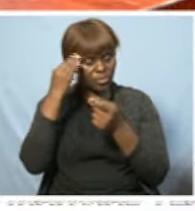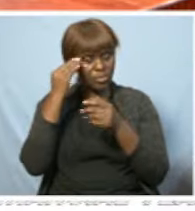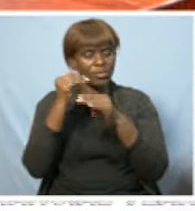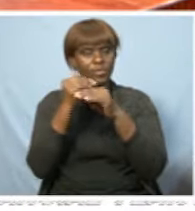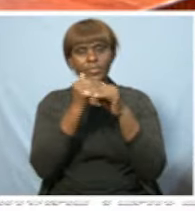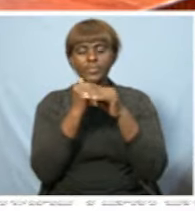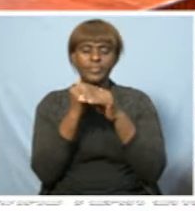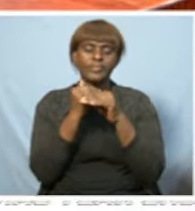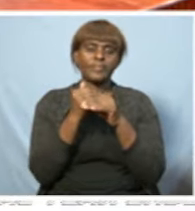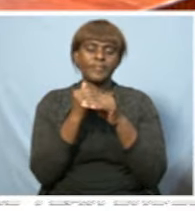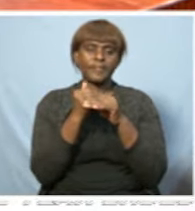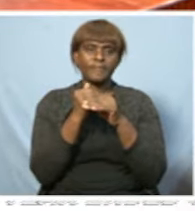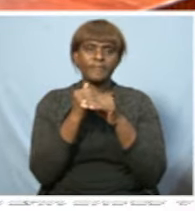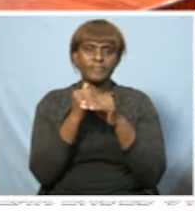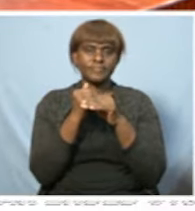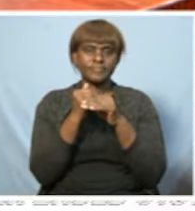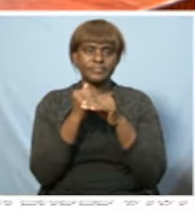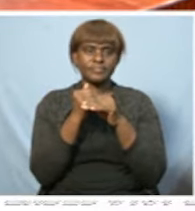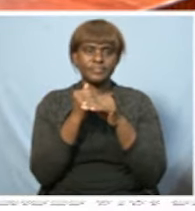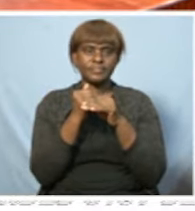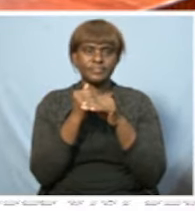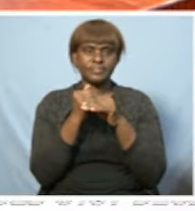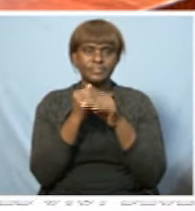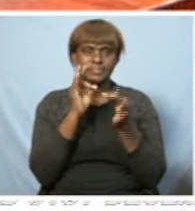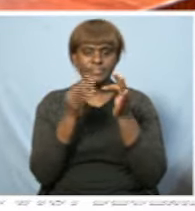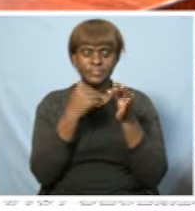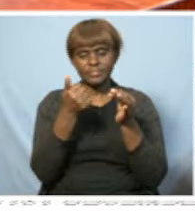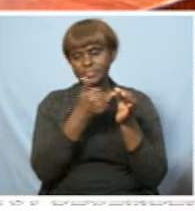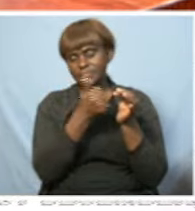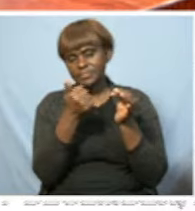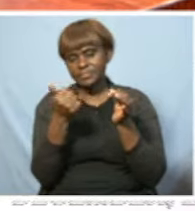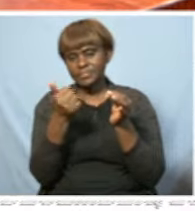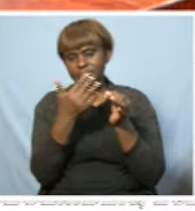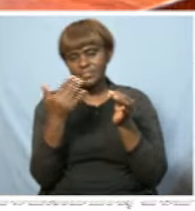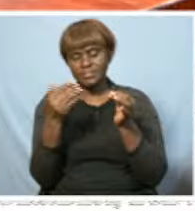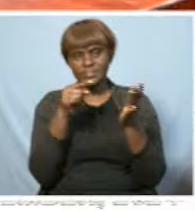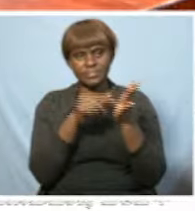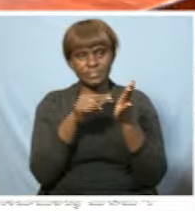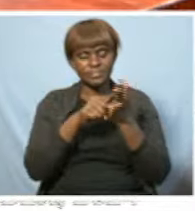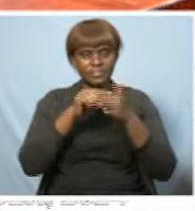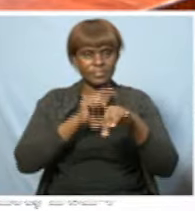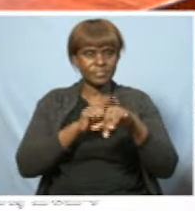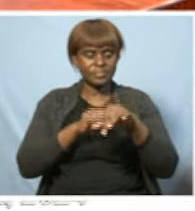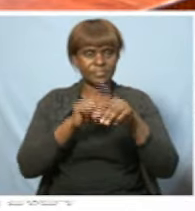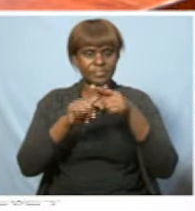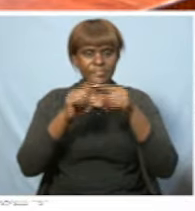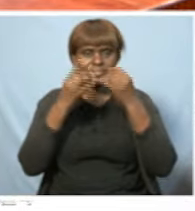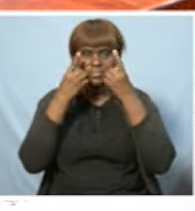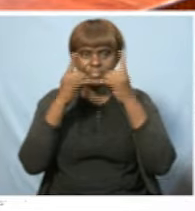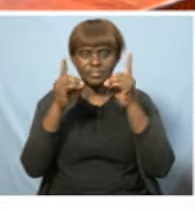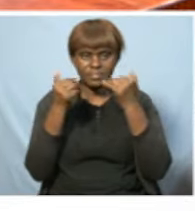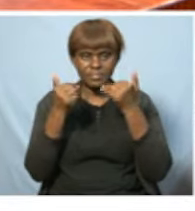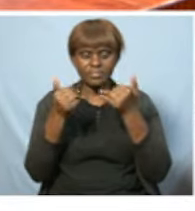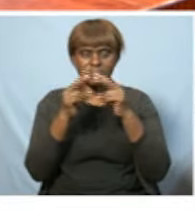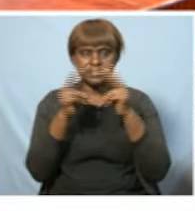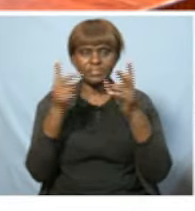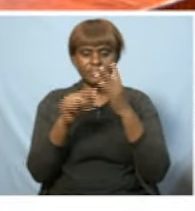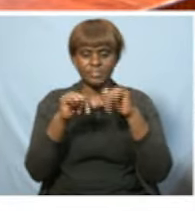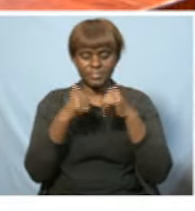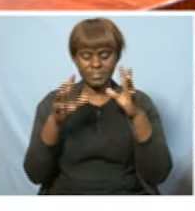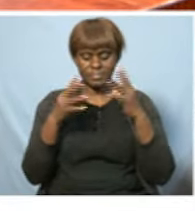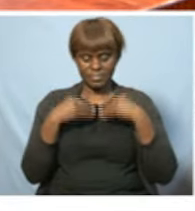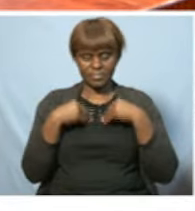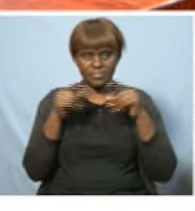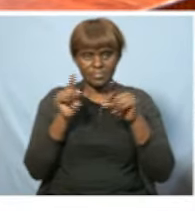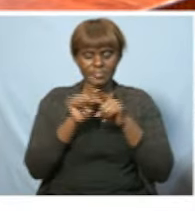standard. Yes. And if there's any other extra copies that you have, this is the time to declare them so that we admit them